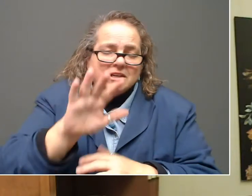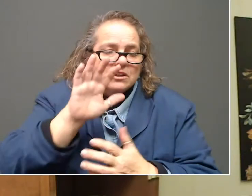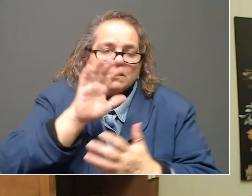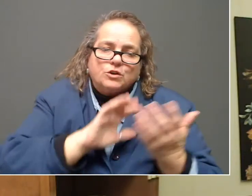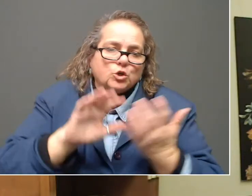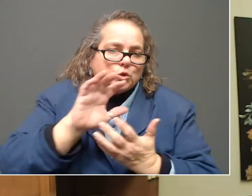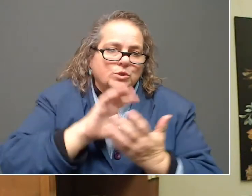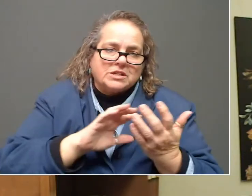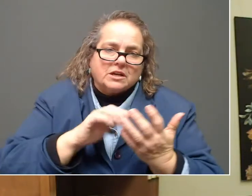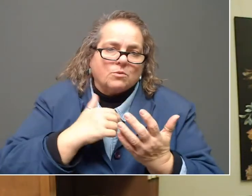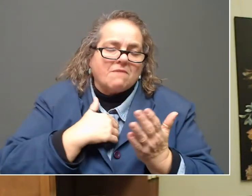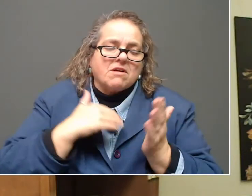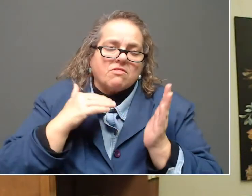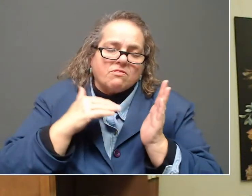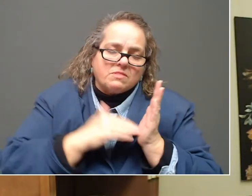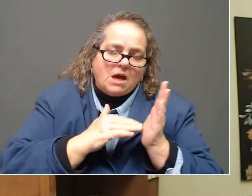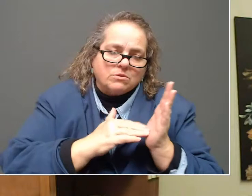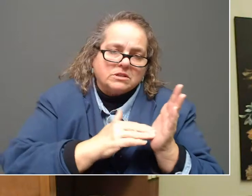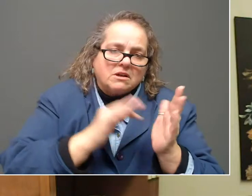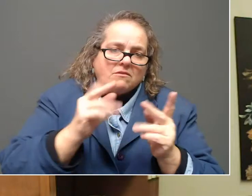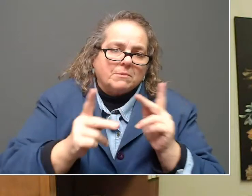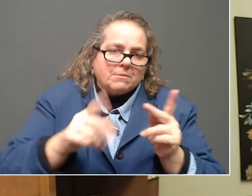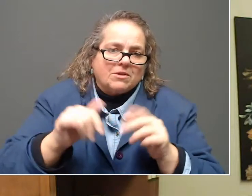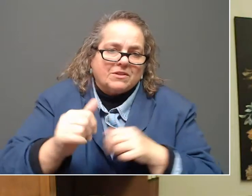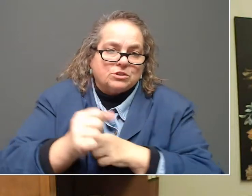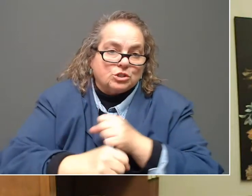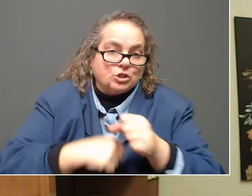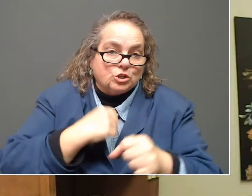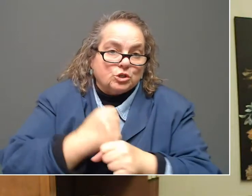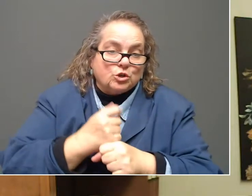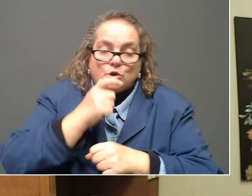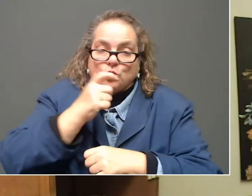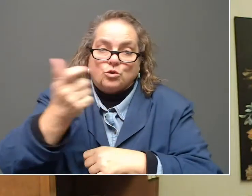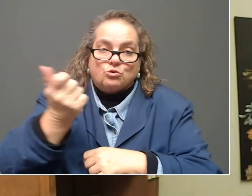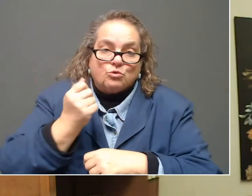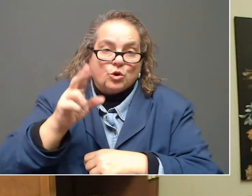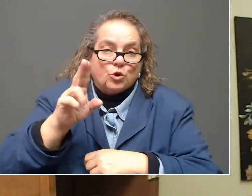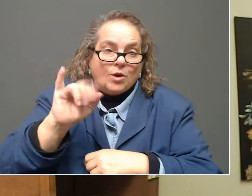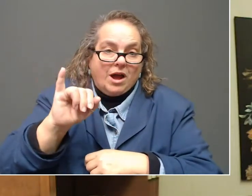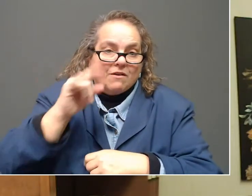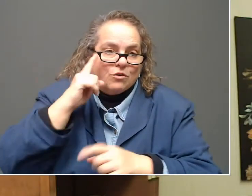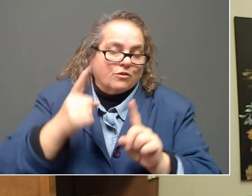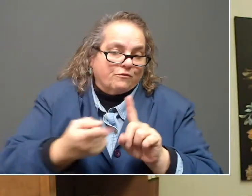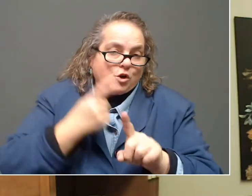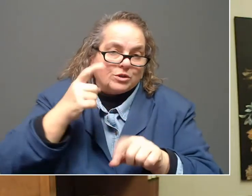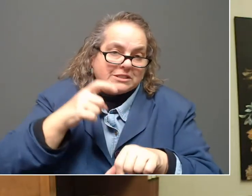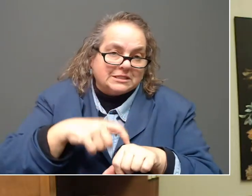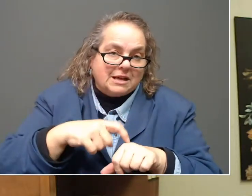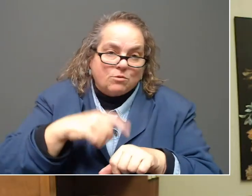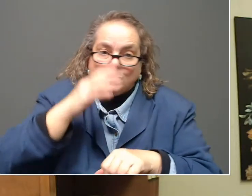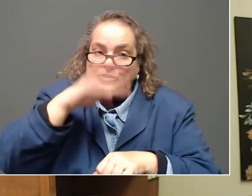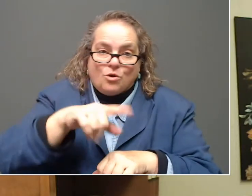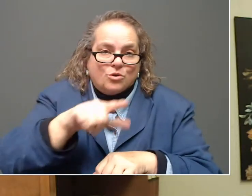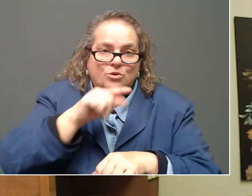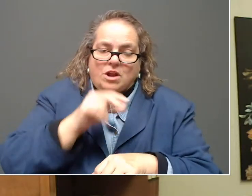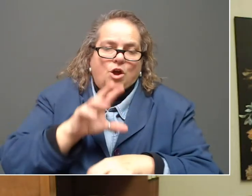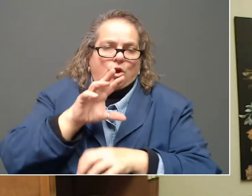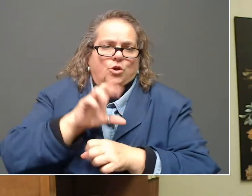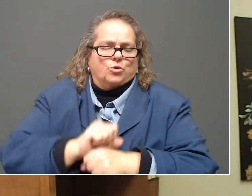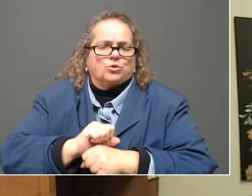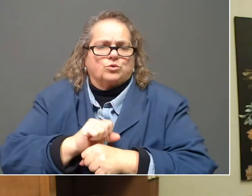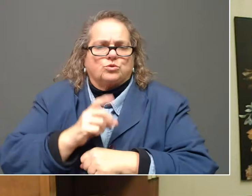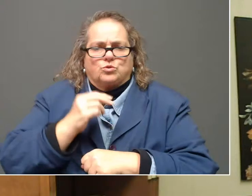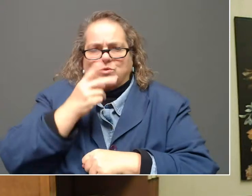taxes, actually don't file what's on the 1099-G, file what you think is correct. We have